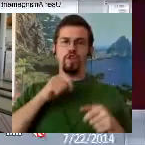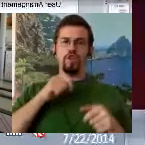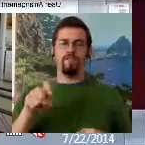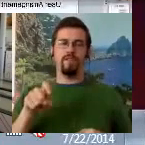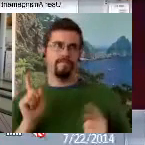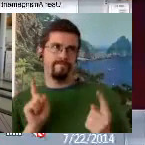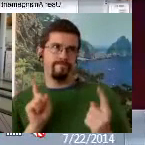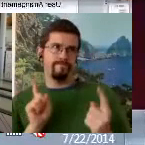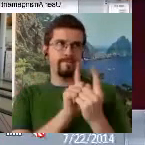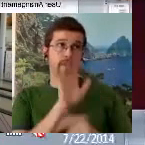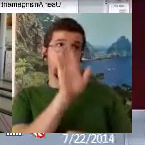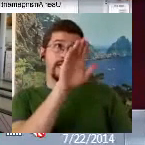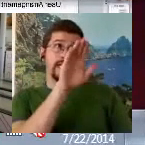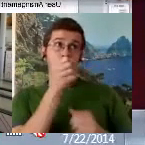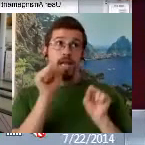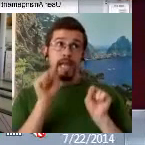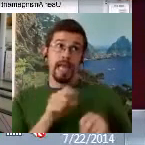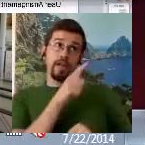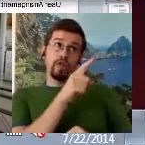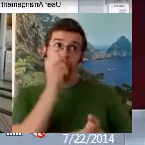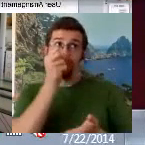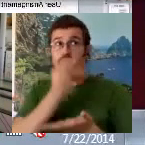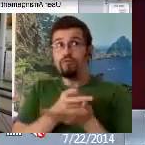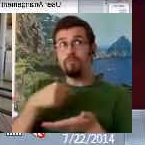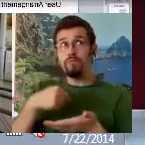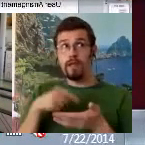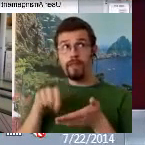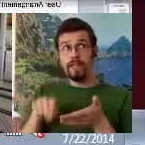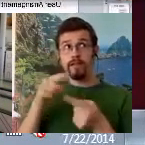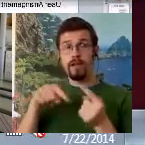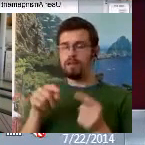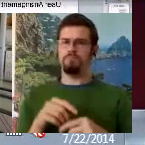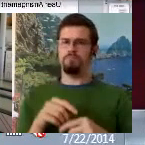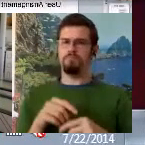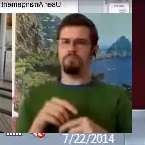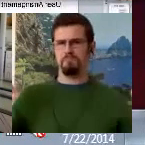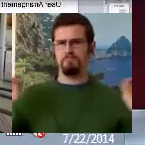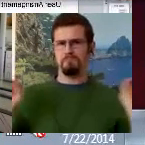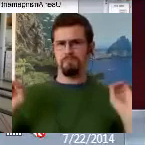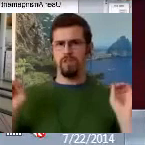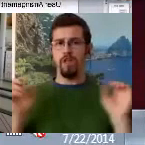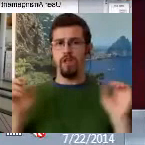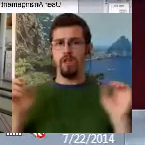sign approved. You just write the sign, and there's no waiting. You just get to use it.